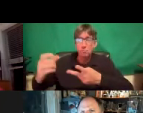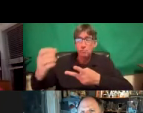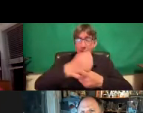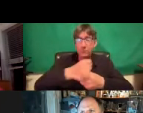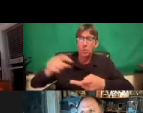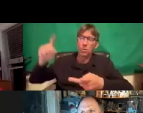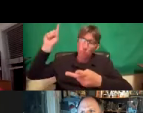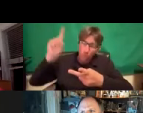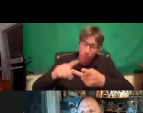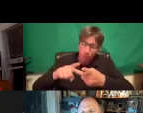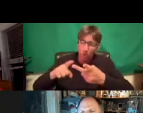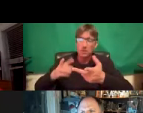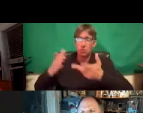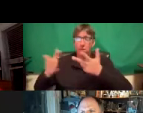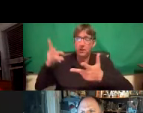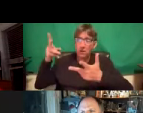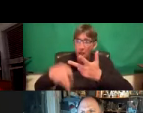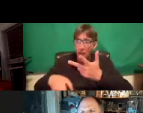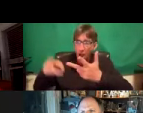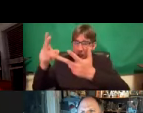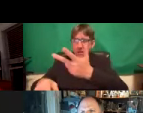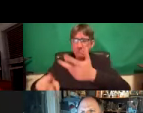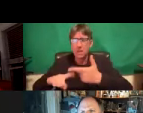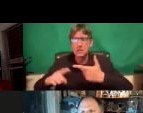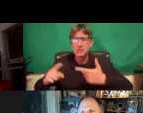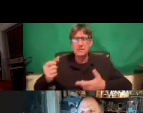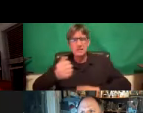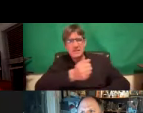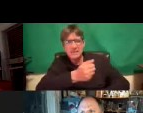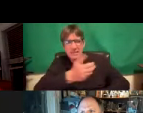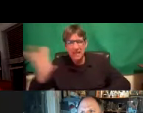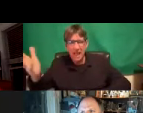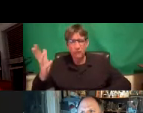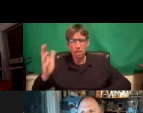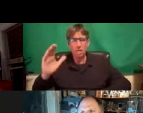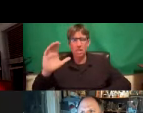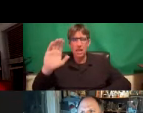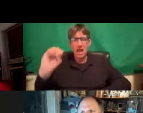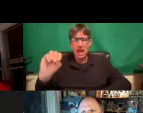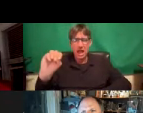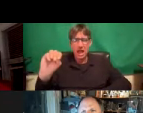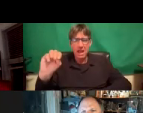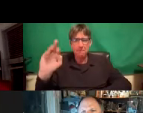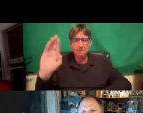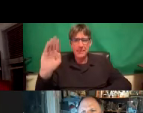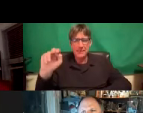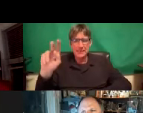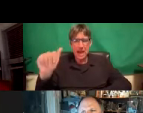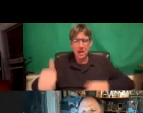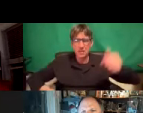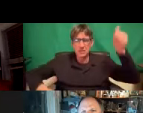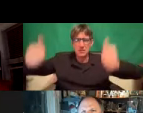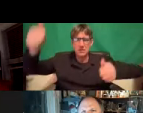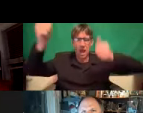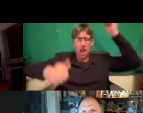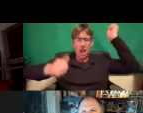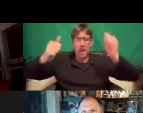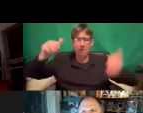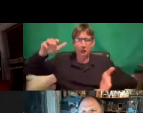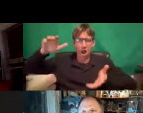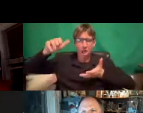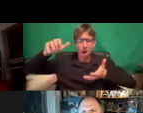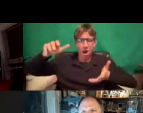several MBTA executives that received upwards of $160,000 in bonuses over the course of 2020.